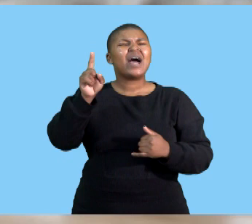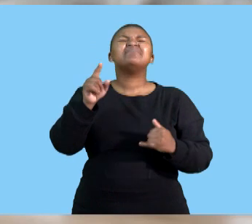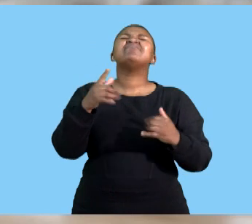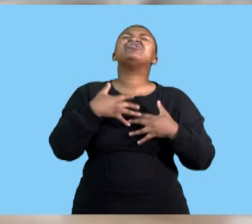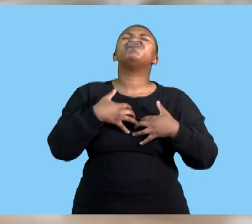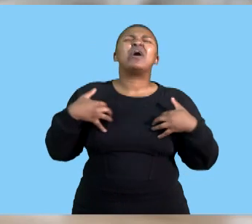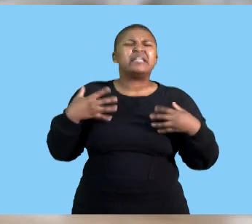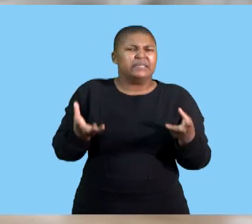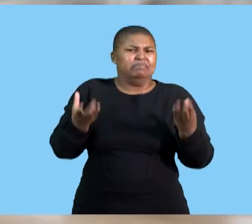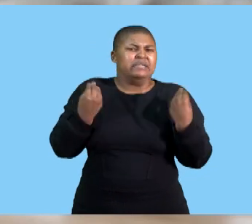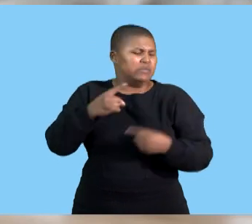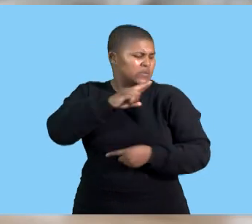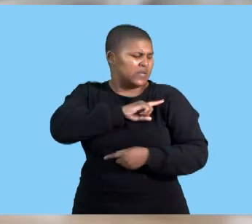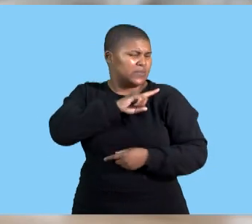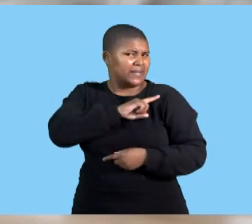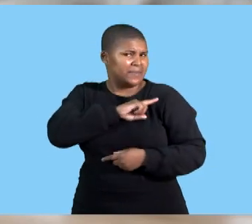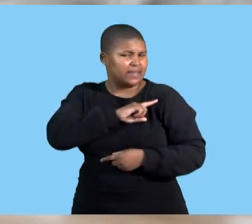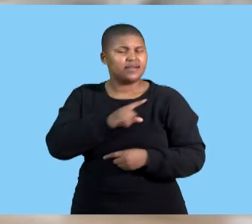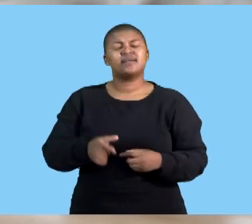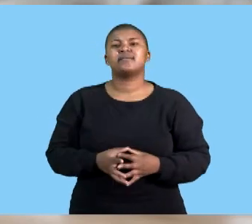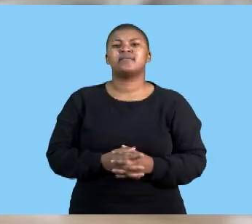causes of stress.